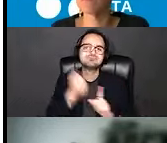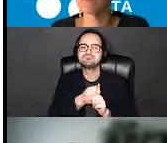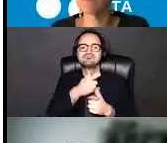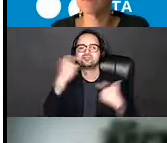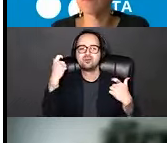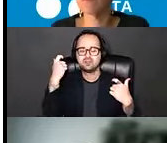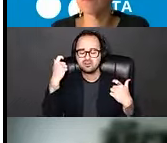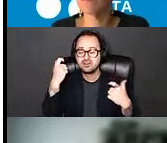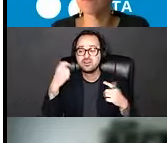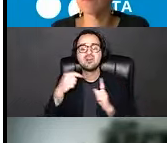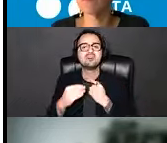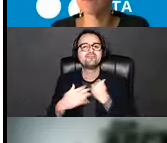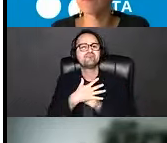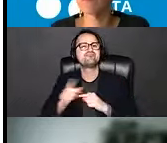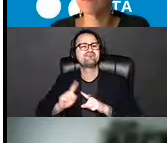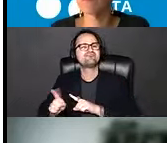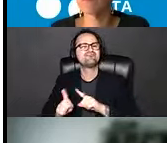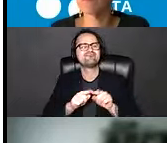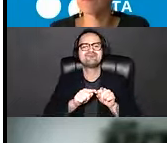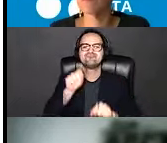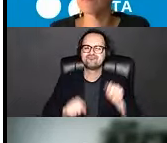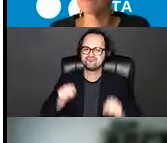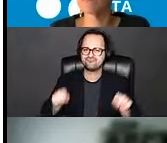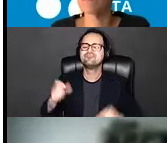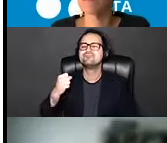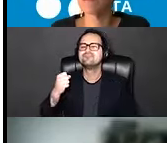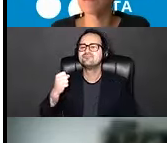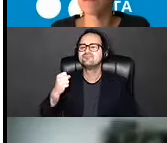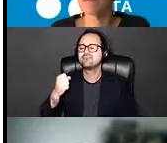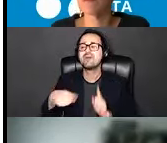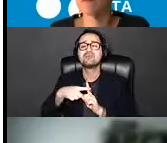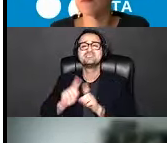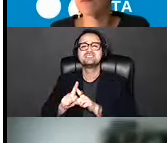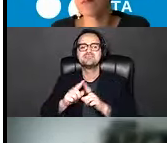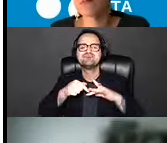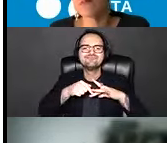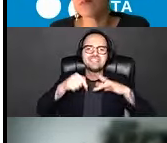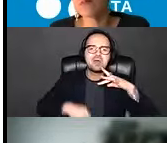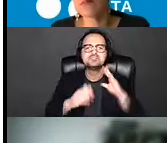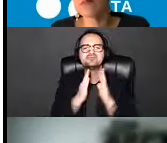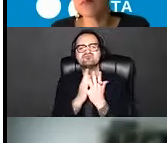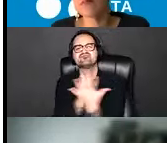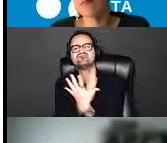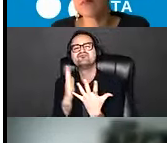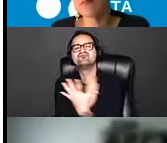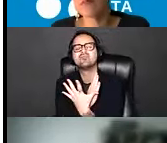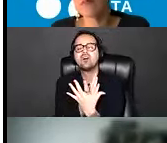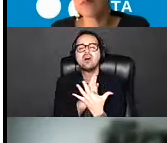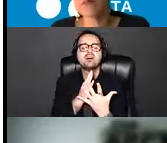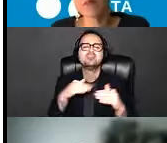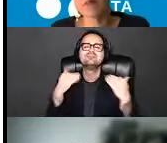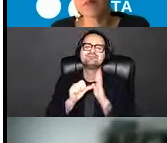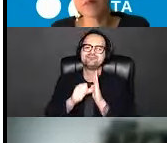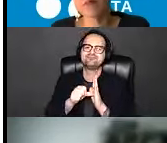but it affects us in different ways and at different depths. So I think it's really important